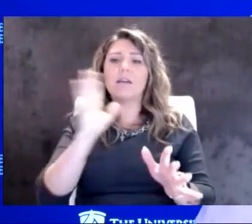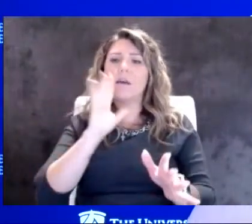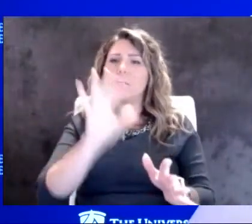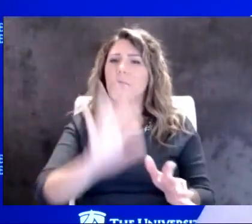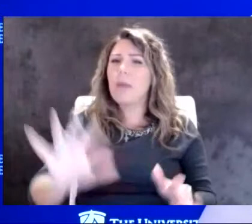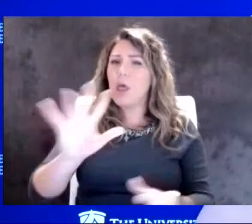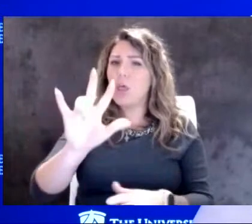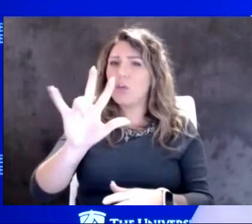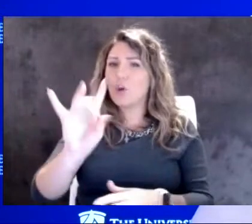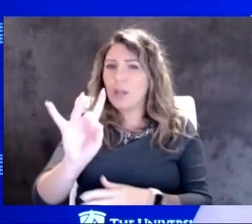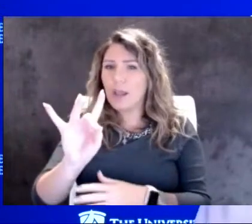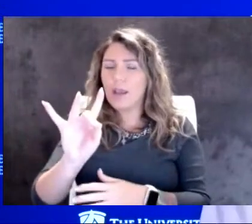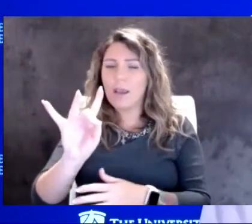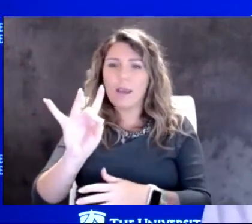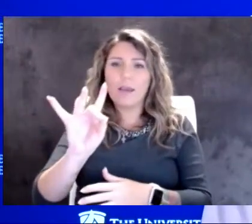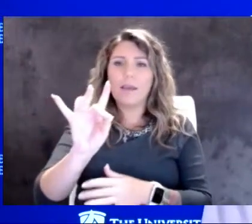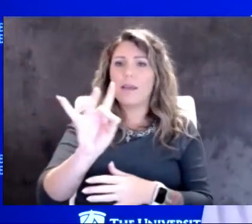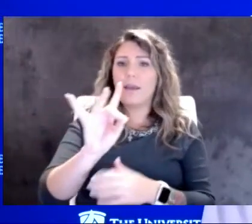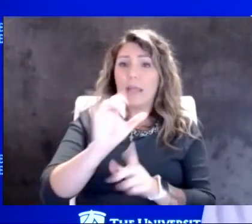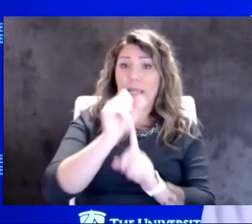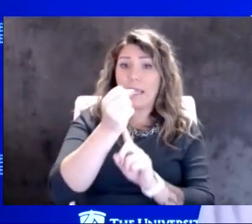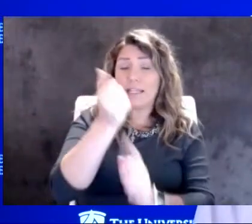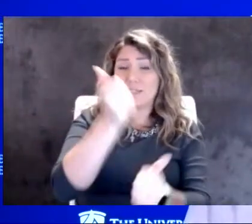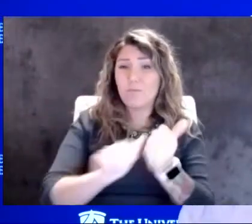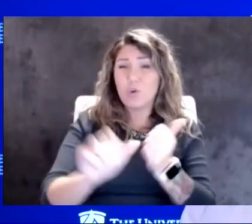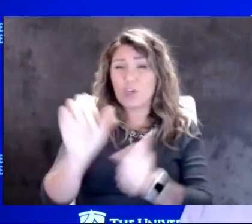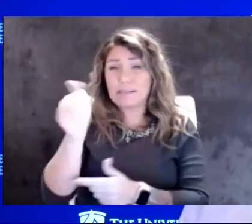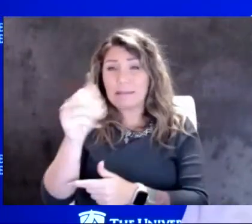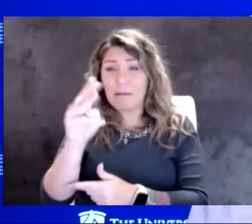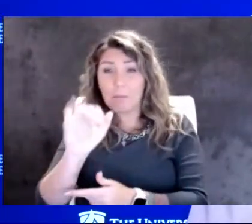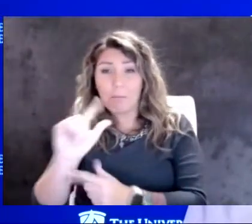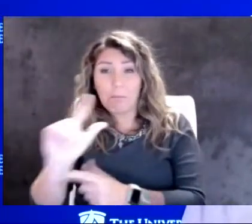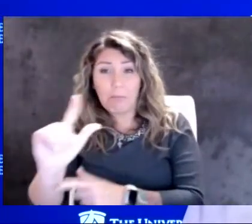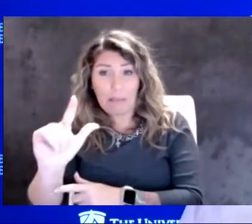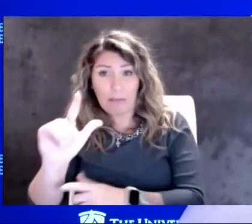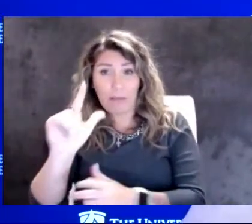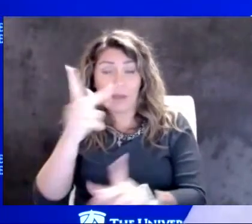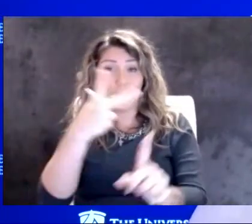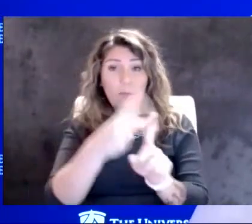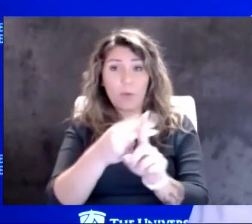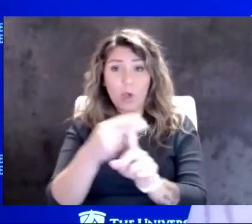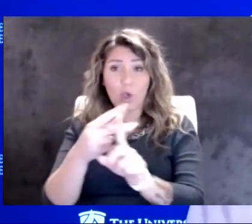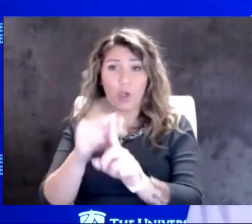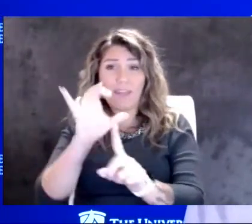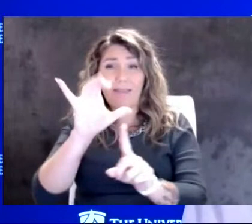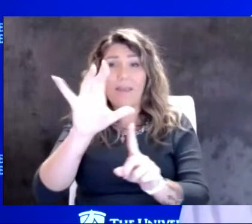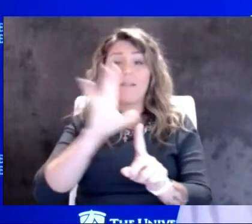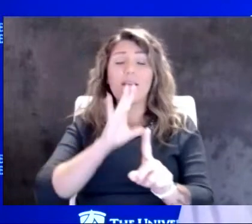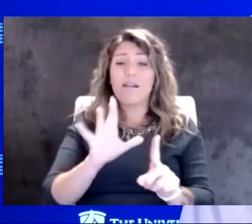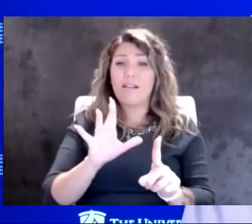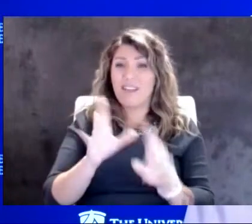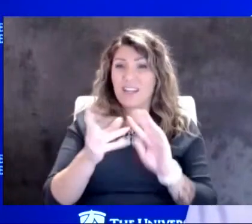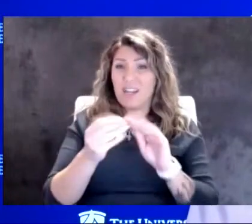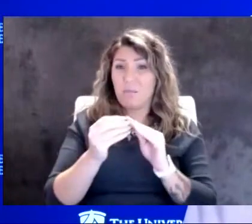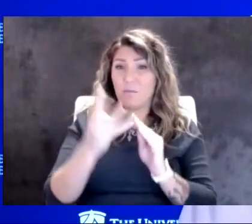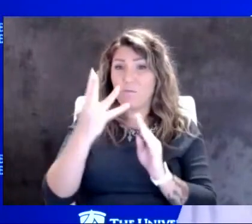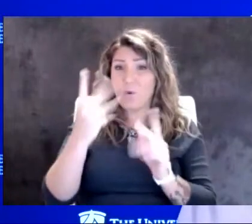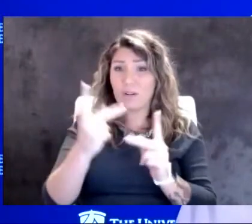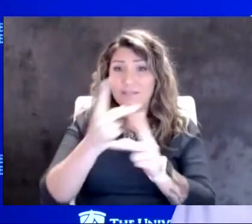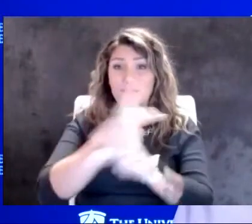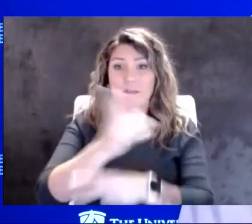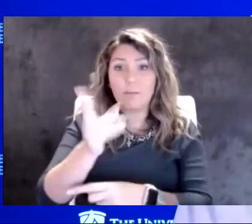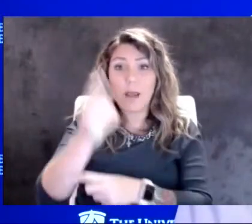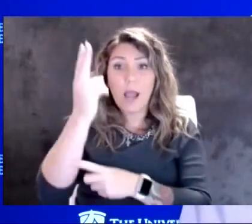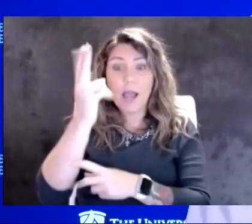cases per 10 million doses. However, that number is 4 times higher for those people that got COVID-19. So